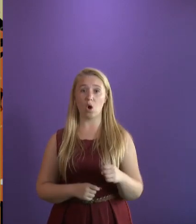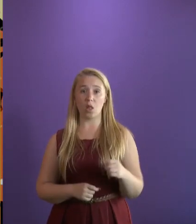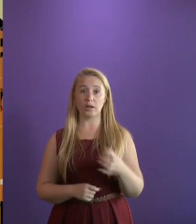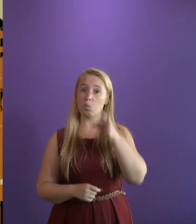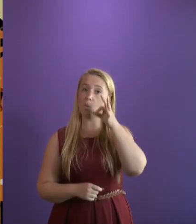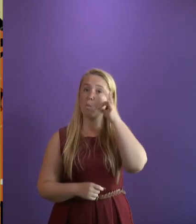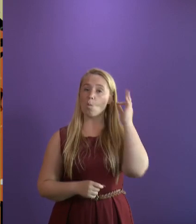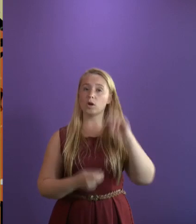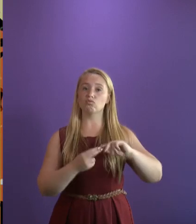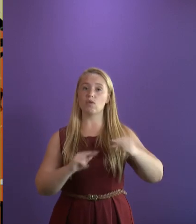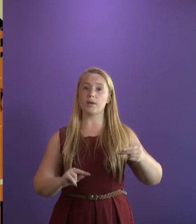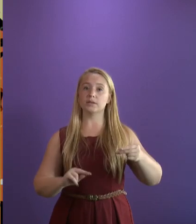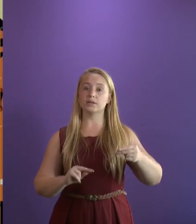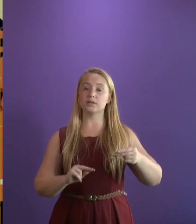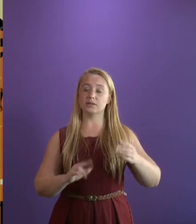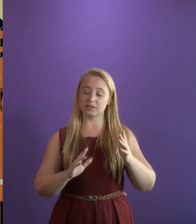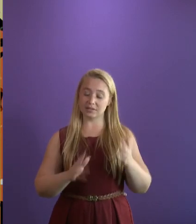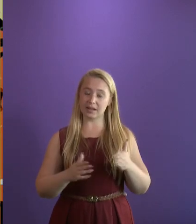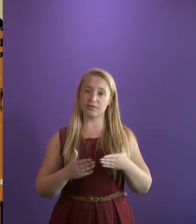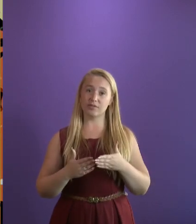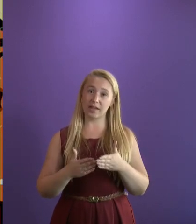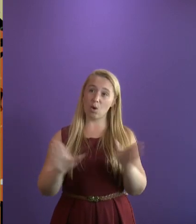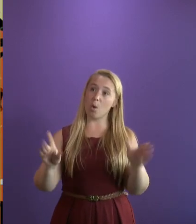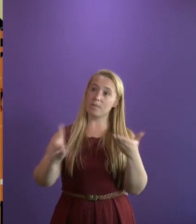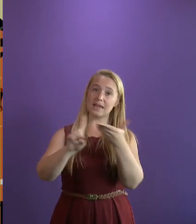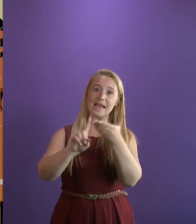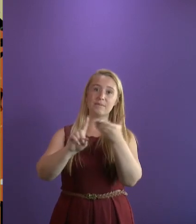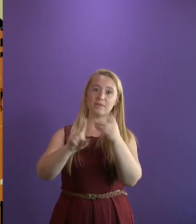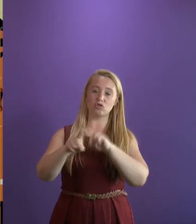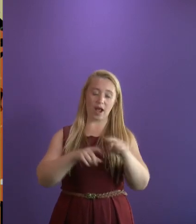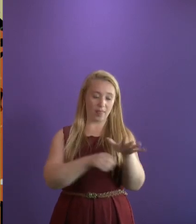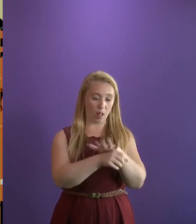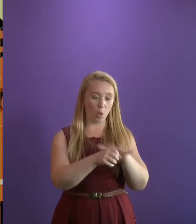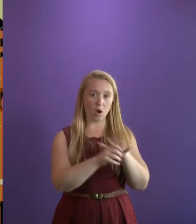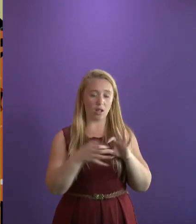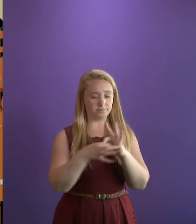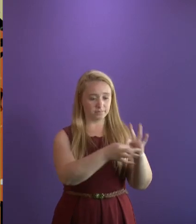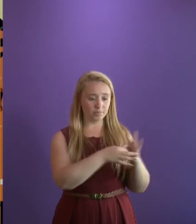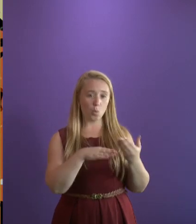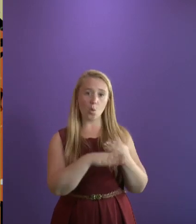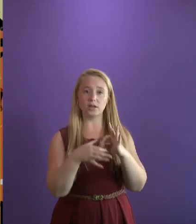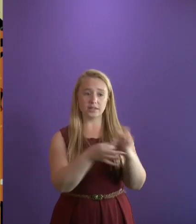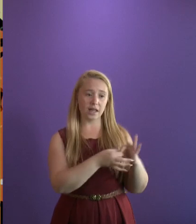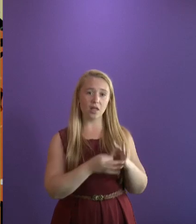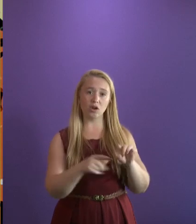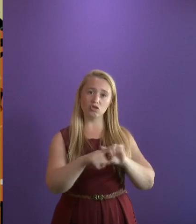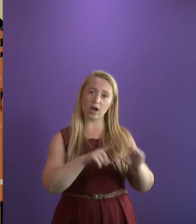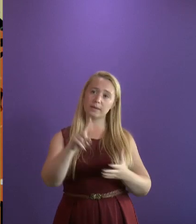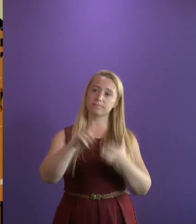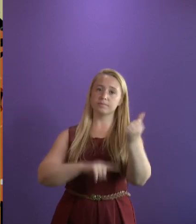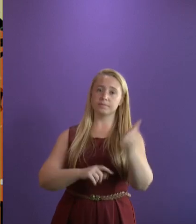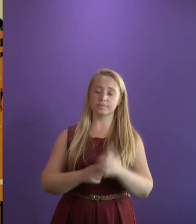It's working together with a common aim to try and address something locally is the way how we can take things forward. Alison. I